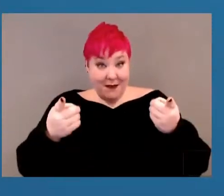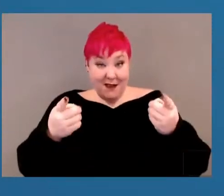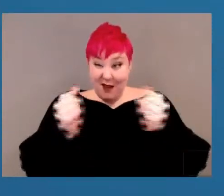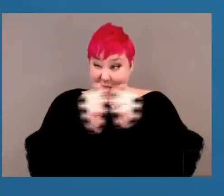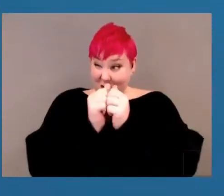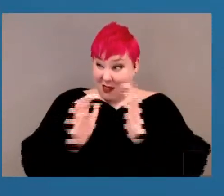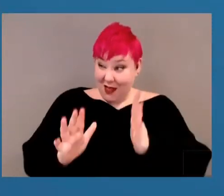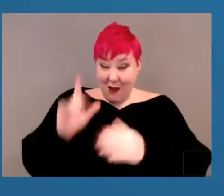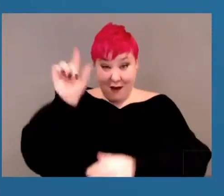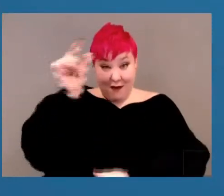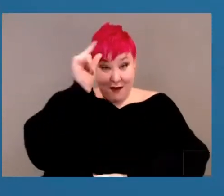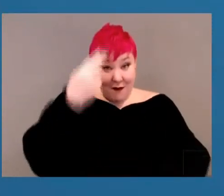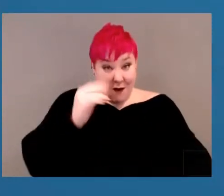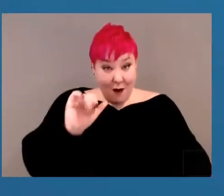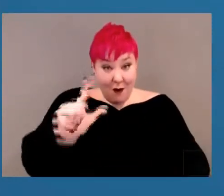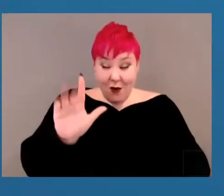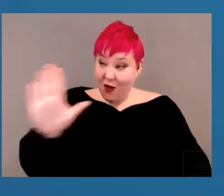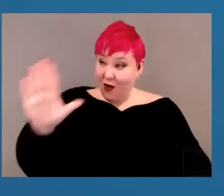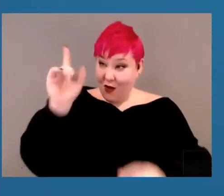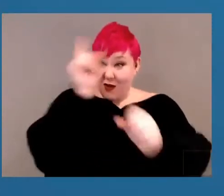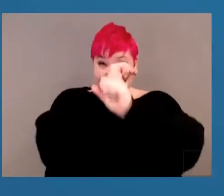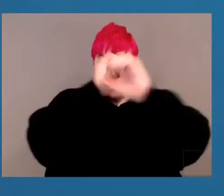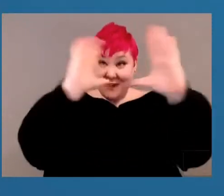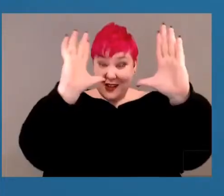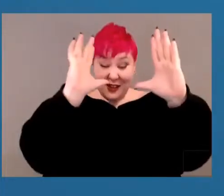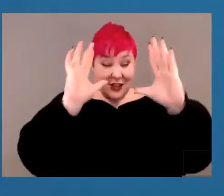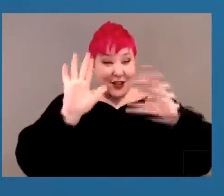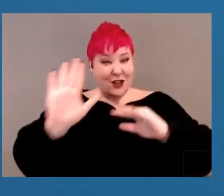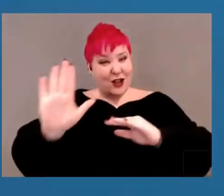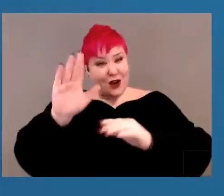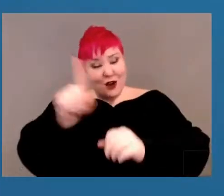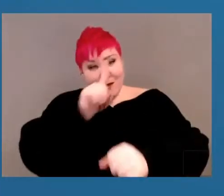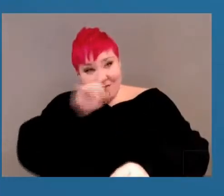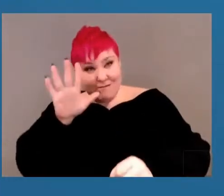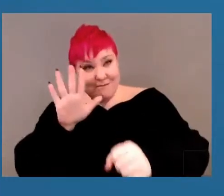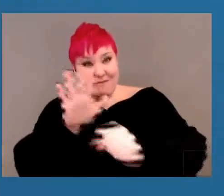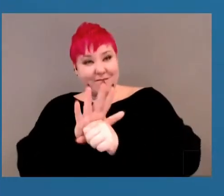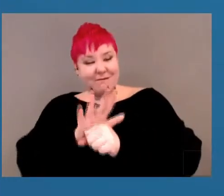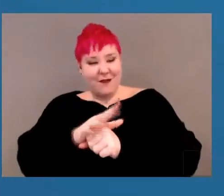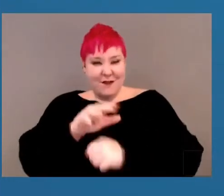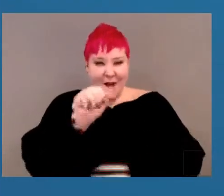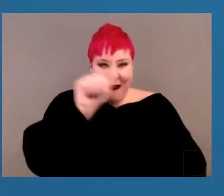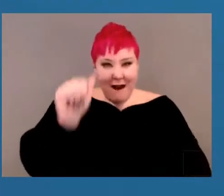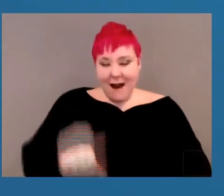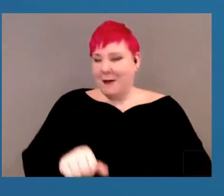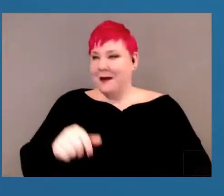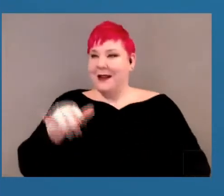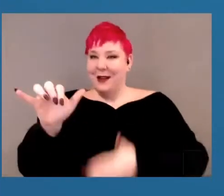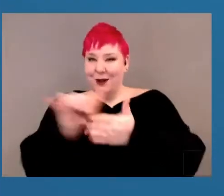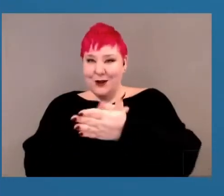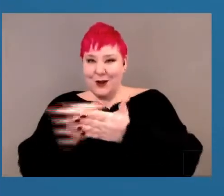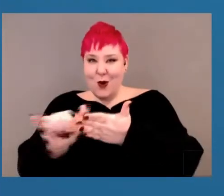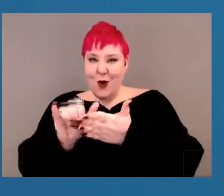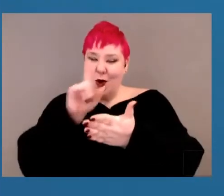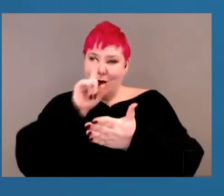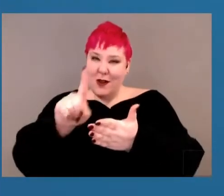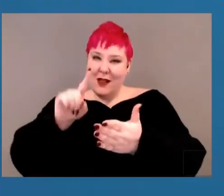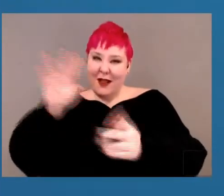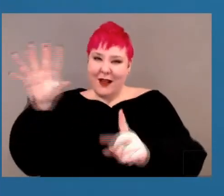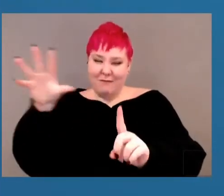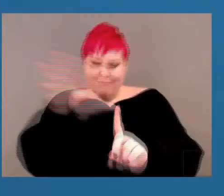and strategic investment in keeping Albany and New York State the epicenter of semiconductor research and